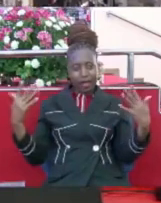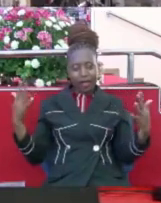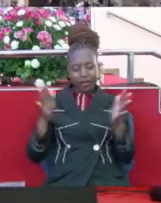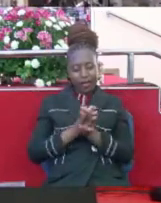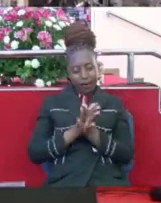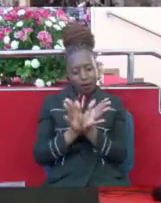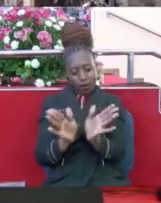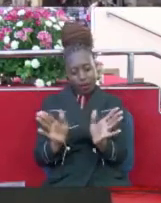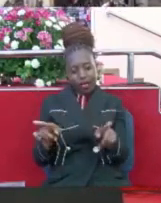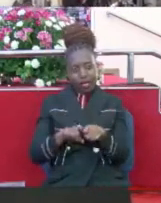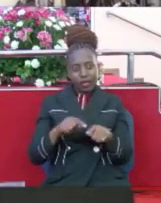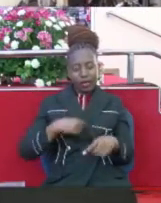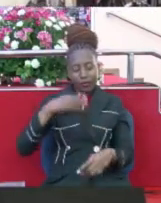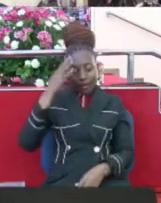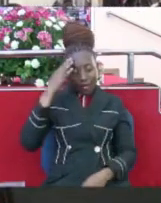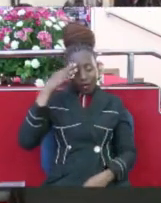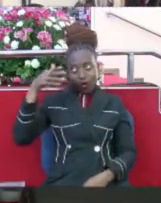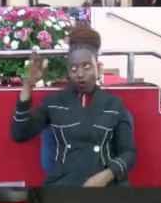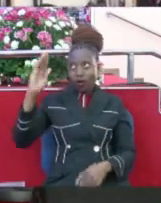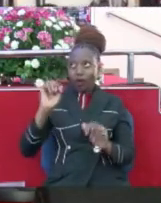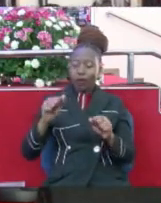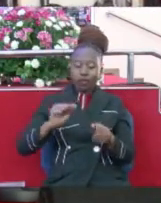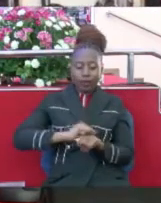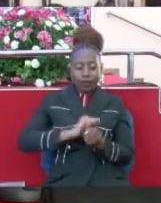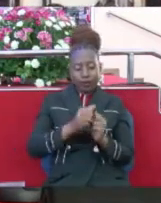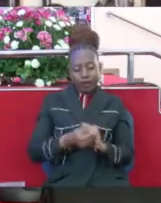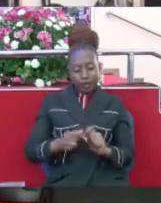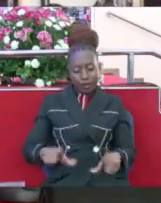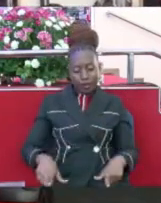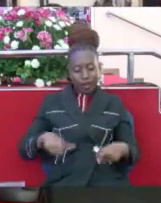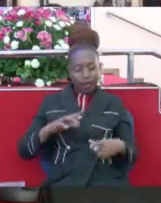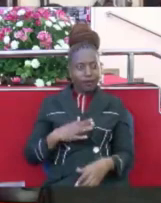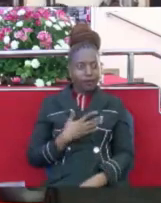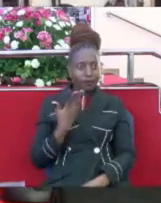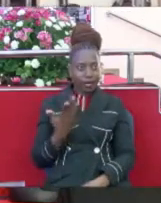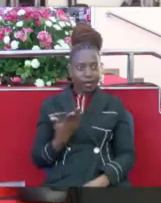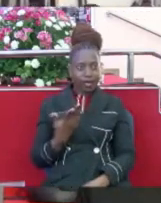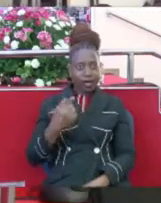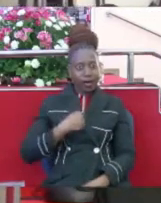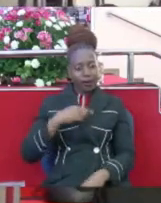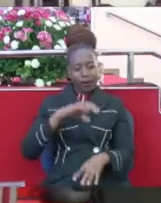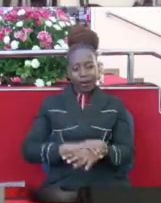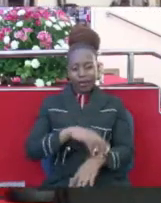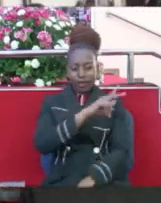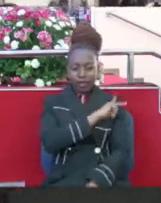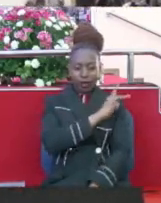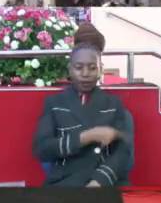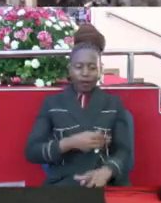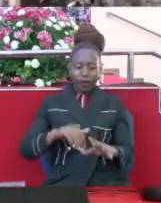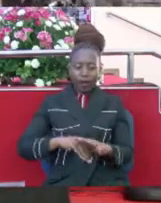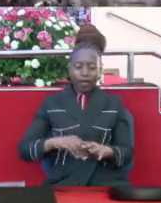change my life. Anajua kwamba anaweza badilisha maisha yangu. You can decide and say, I am taking dominion in my house. Unaweza sema kwamba